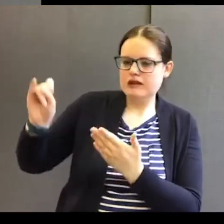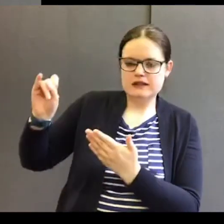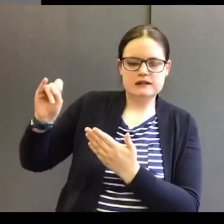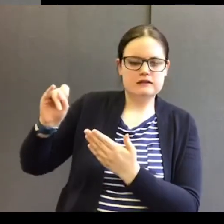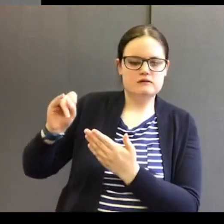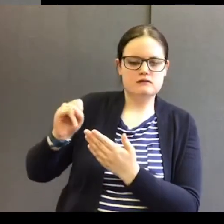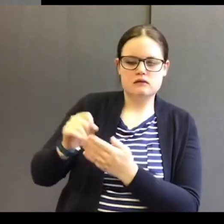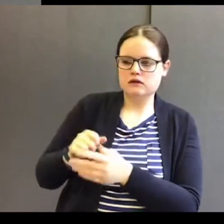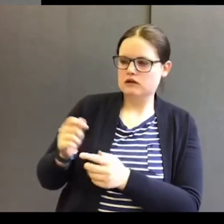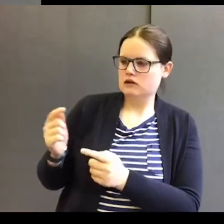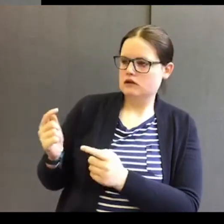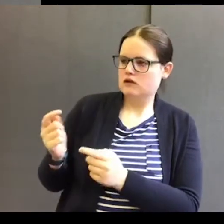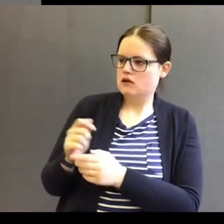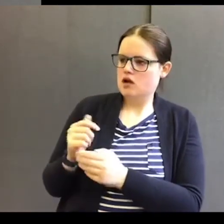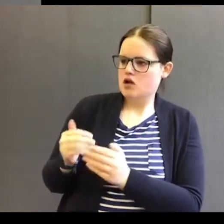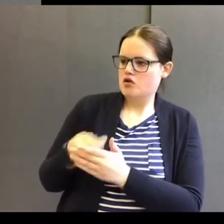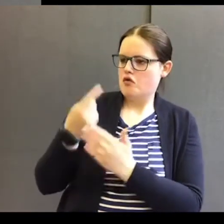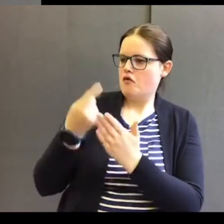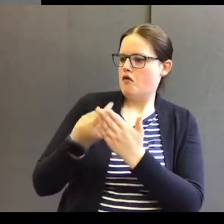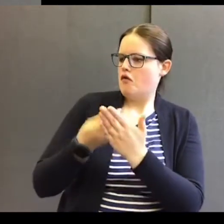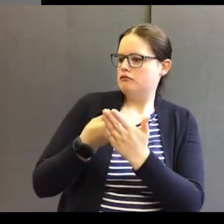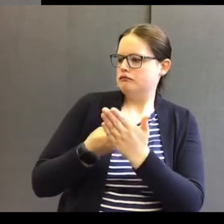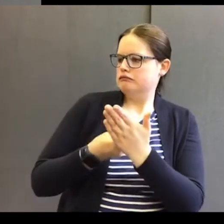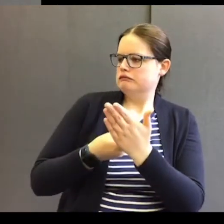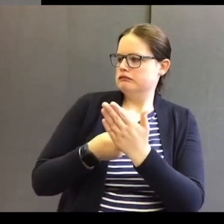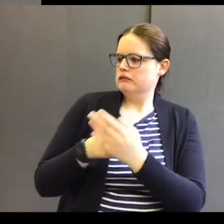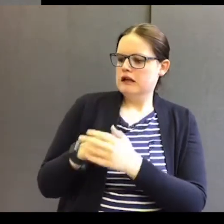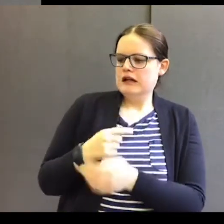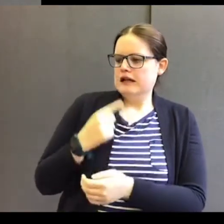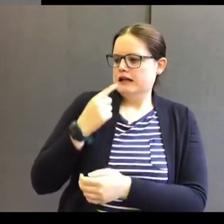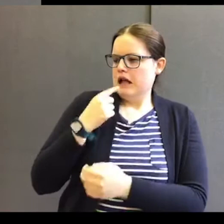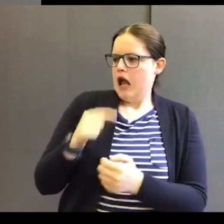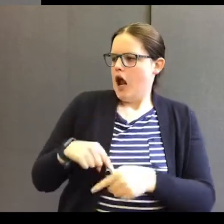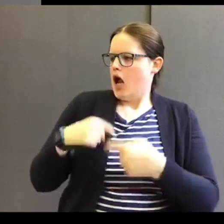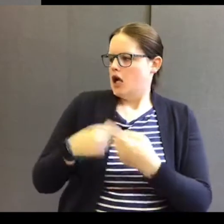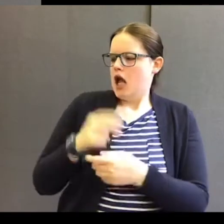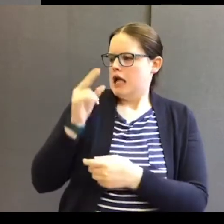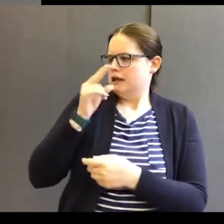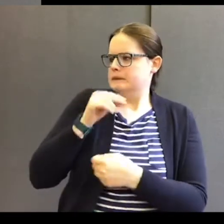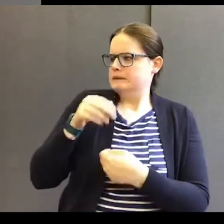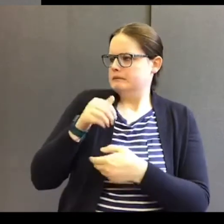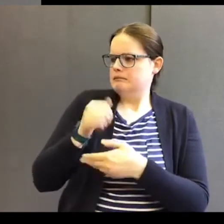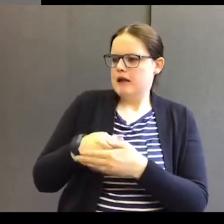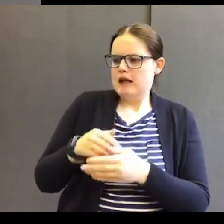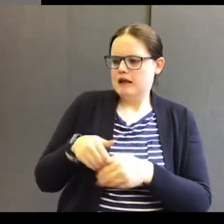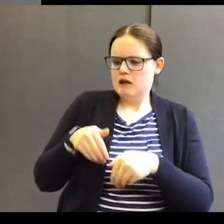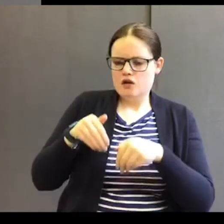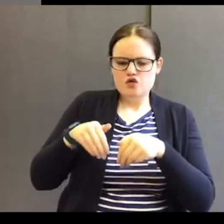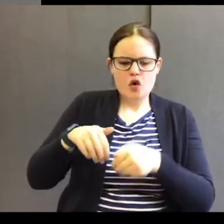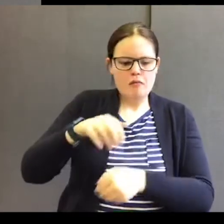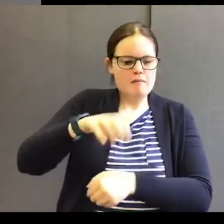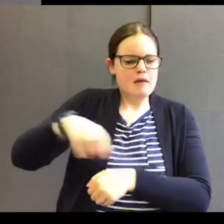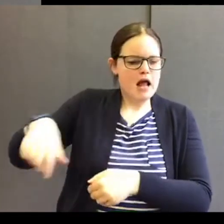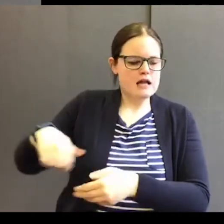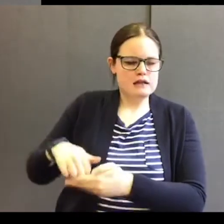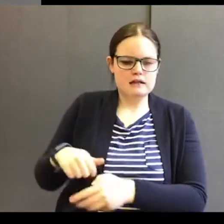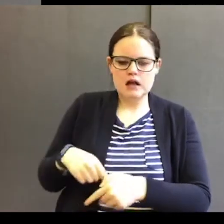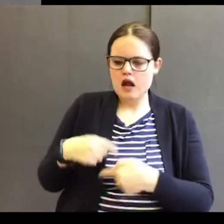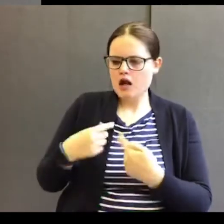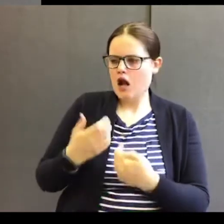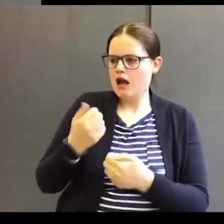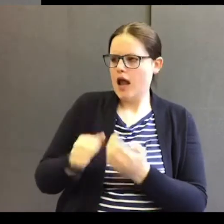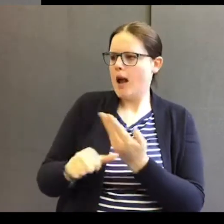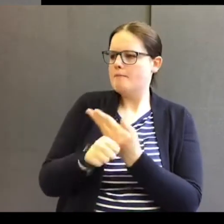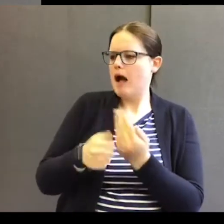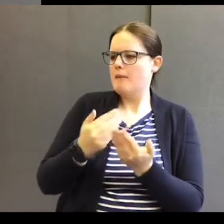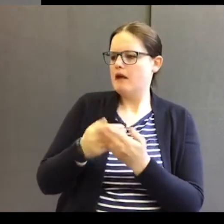threaten. They come up with new laws. They say that you can't speak in the marketplace. You